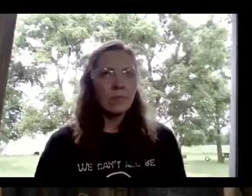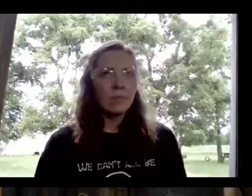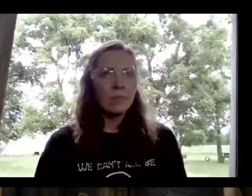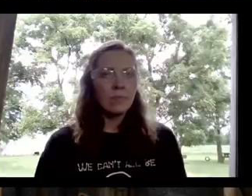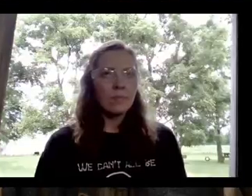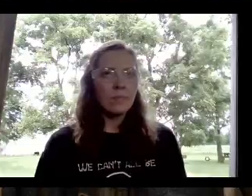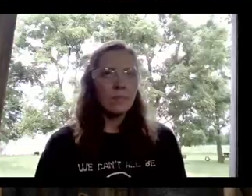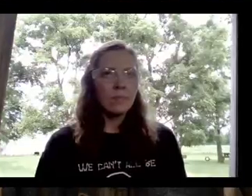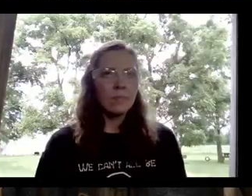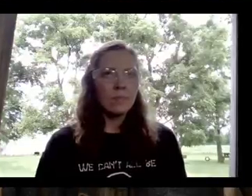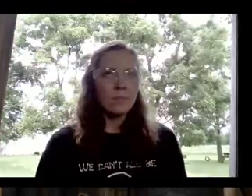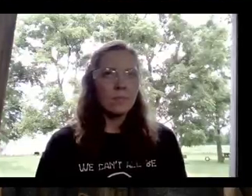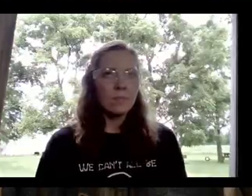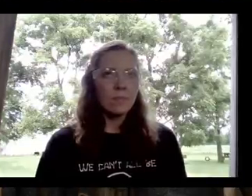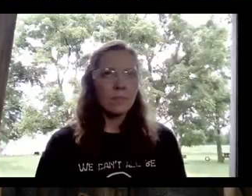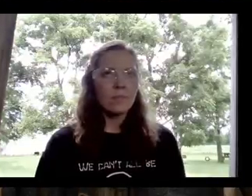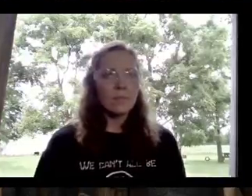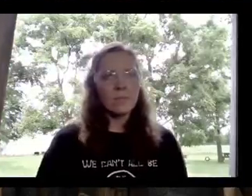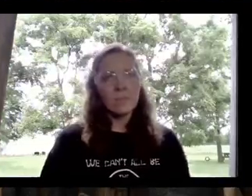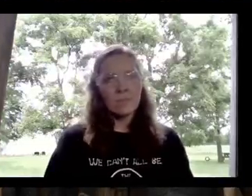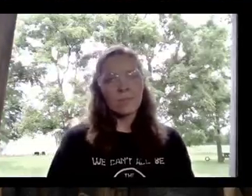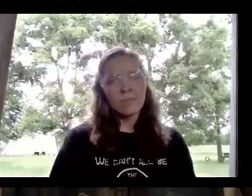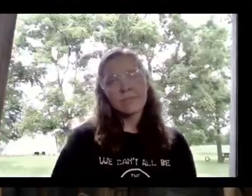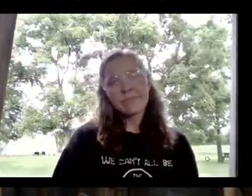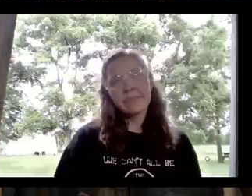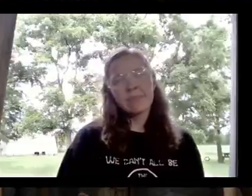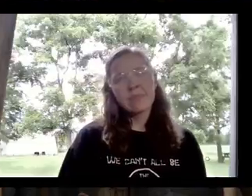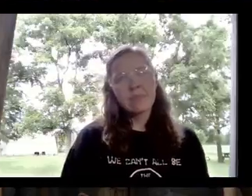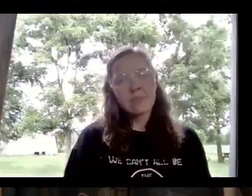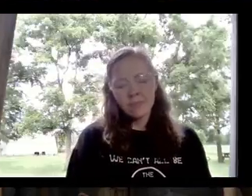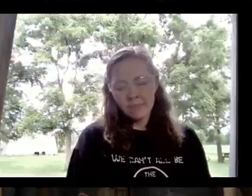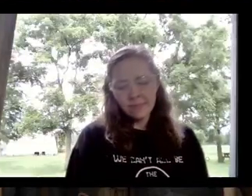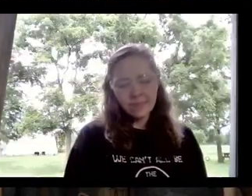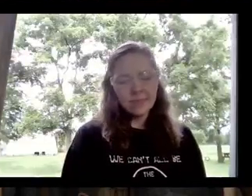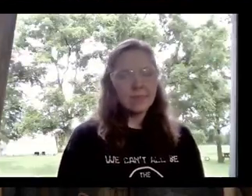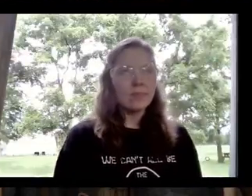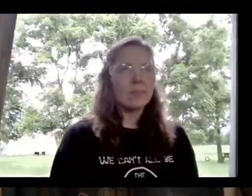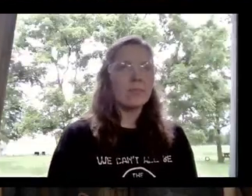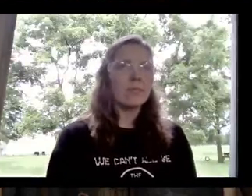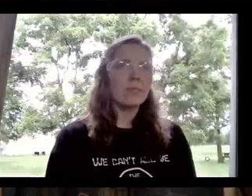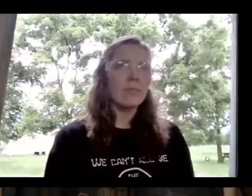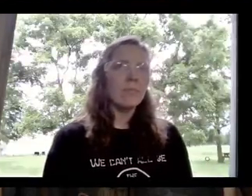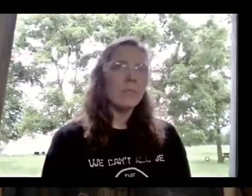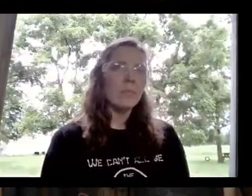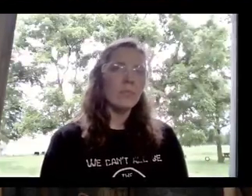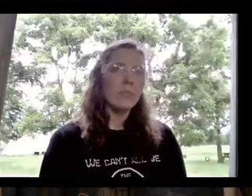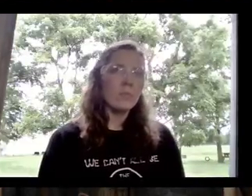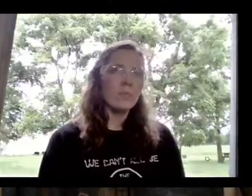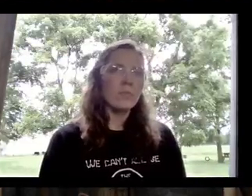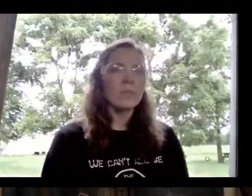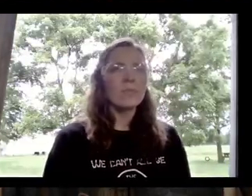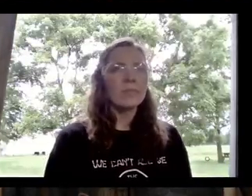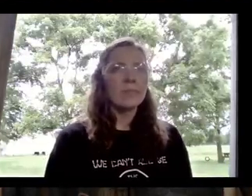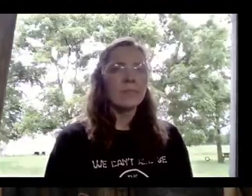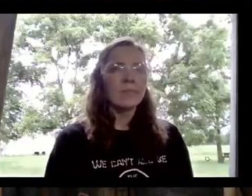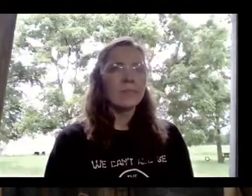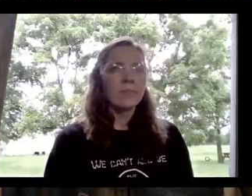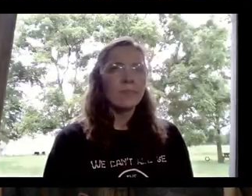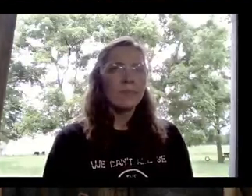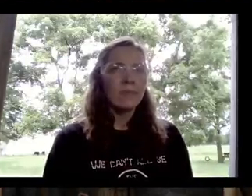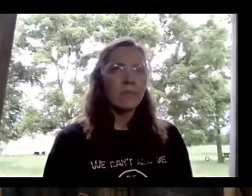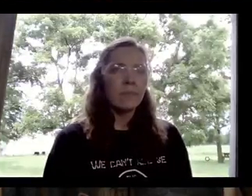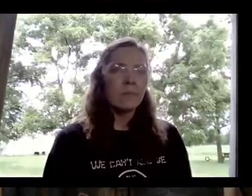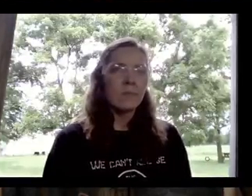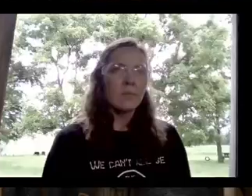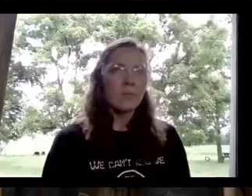the thing for the next 25 years, right? That's a small investment into your shop. But I try to